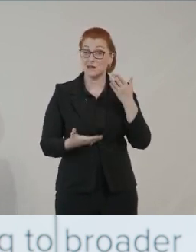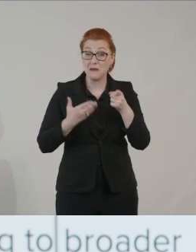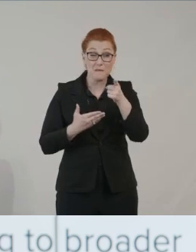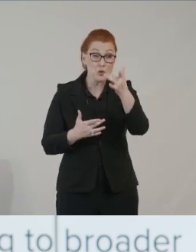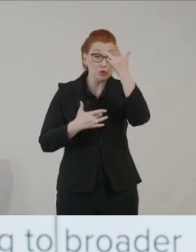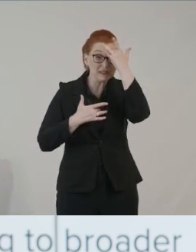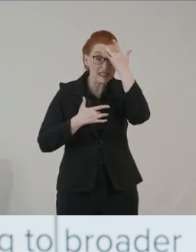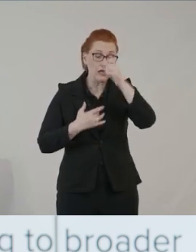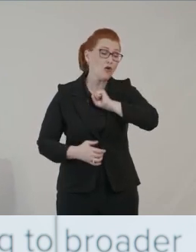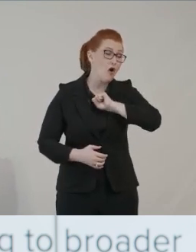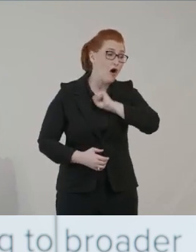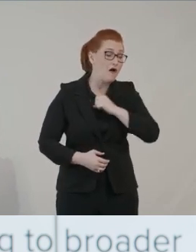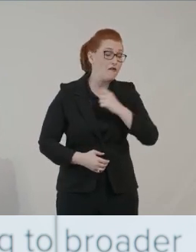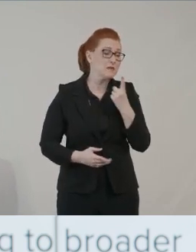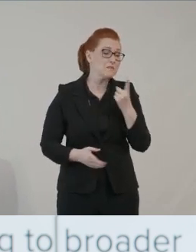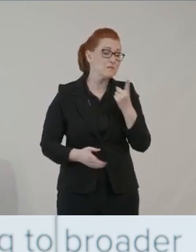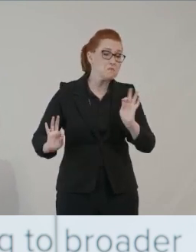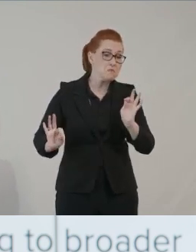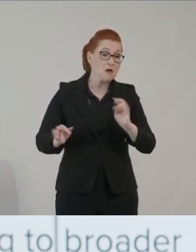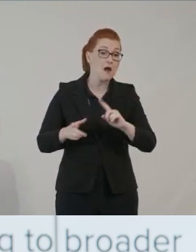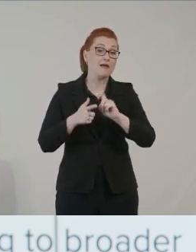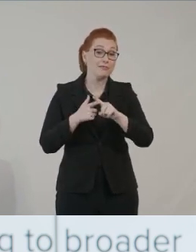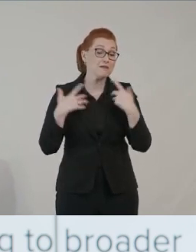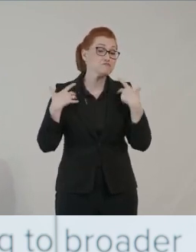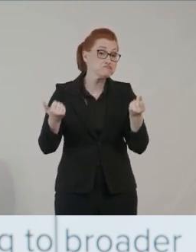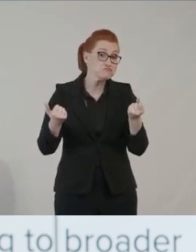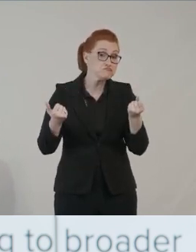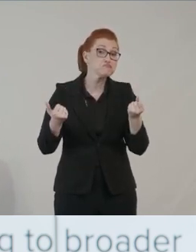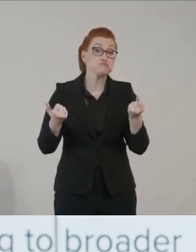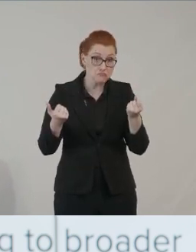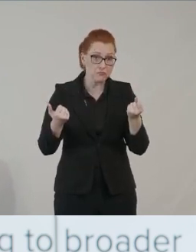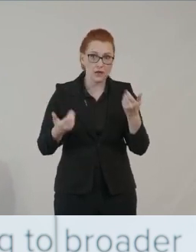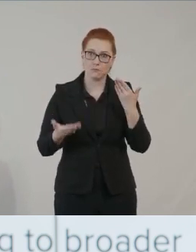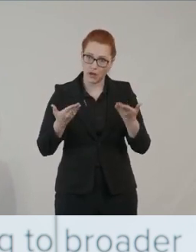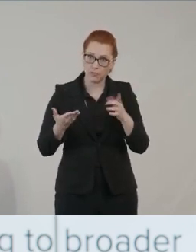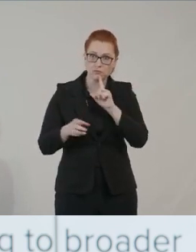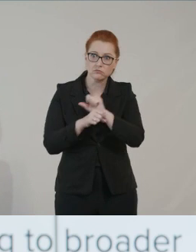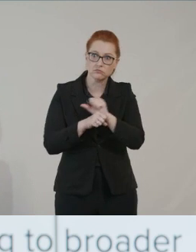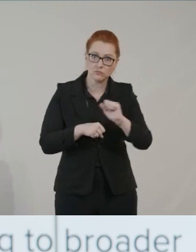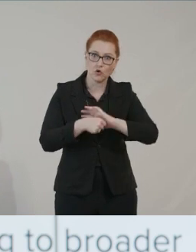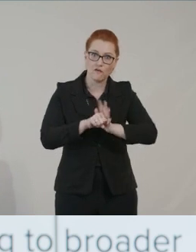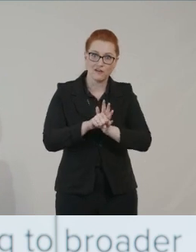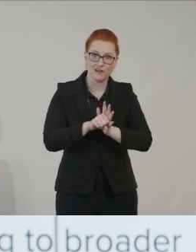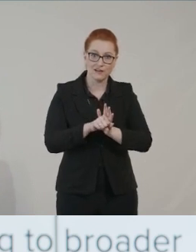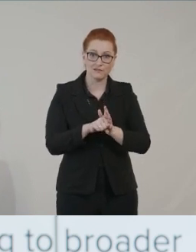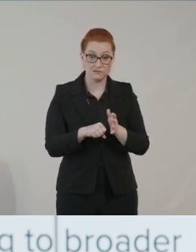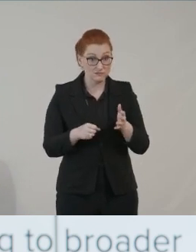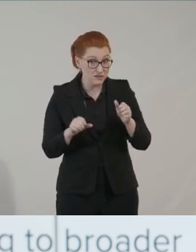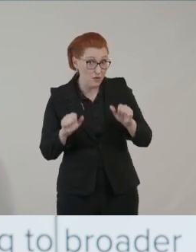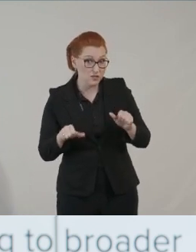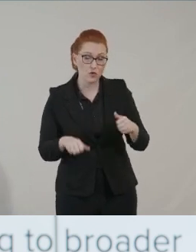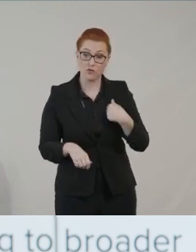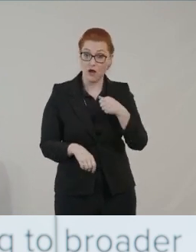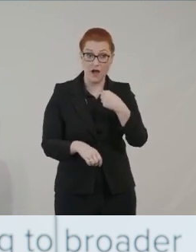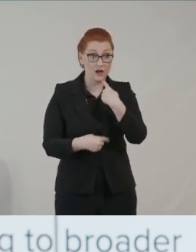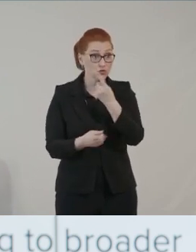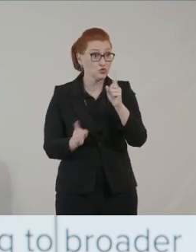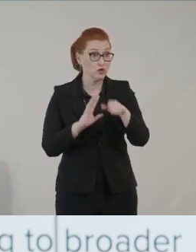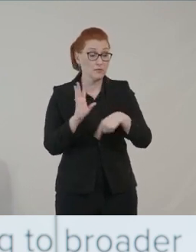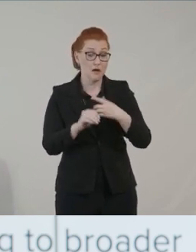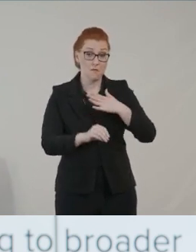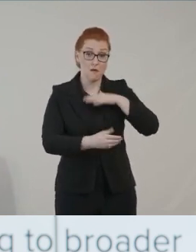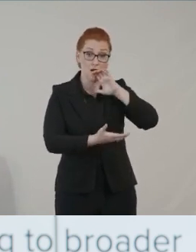this calendar year or late last year, but it's possible. I talked about my own wife, Angela, my middle son,